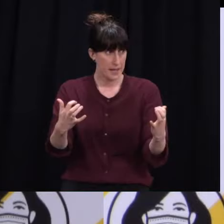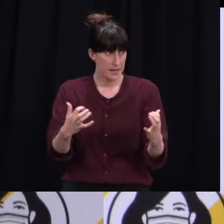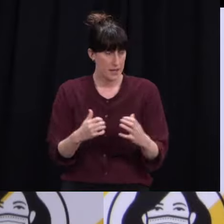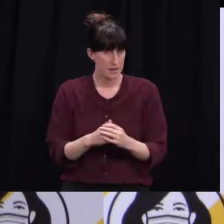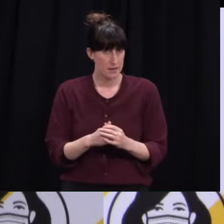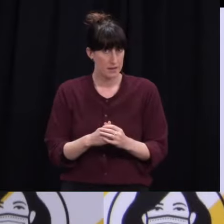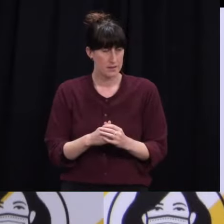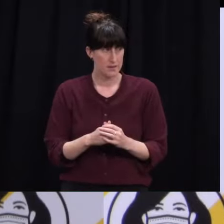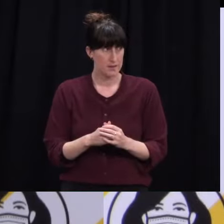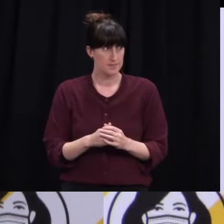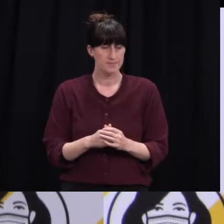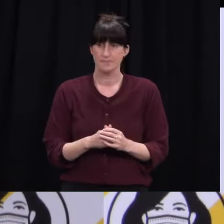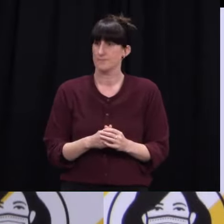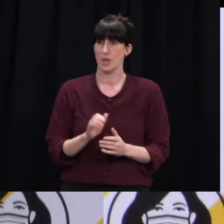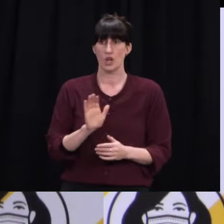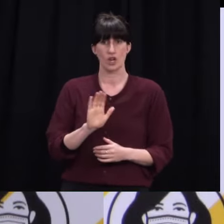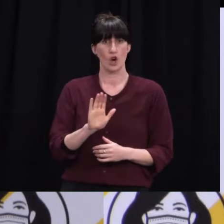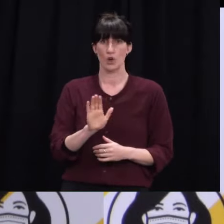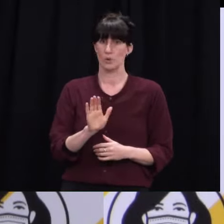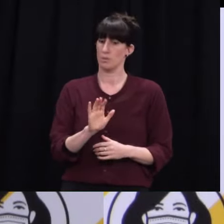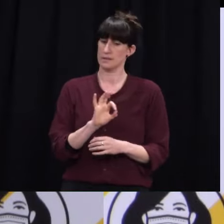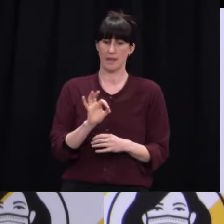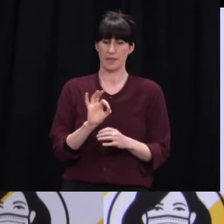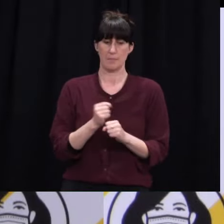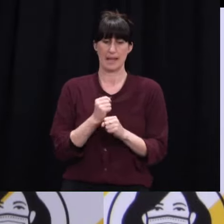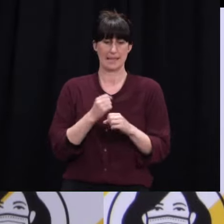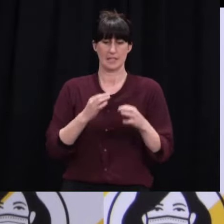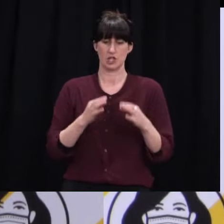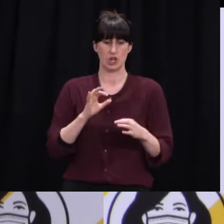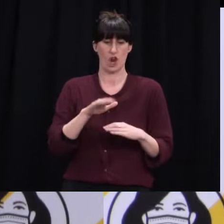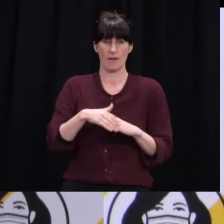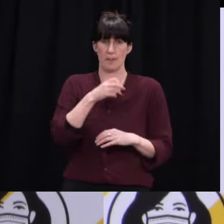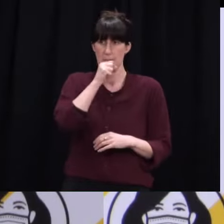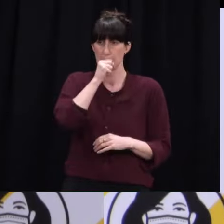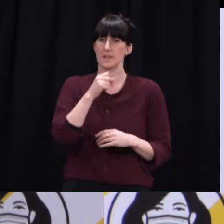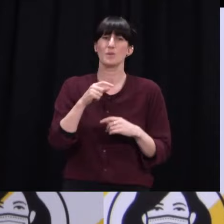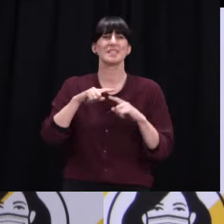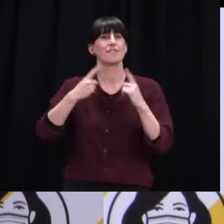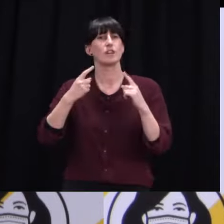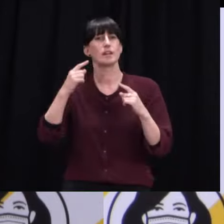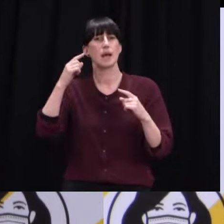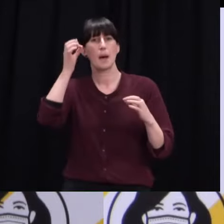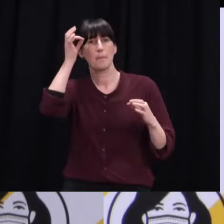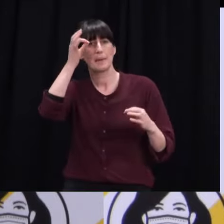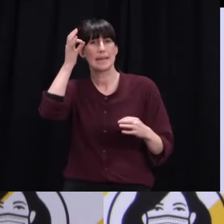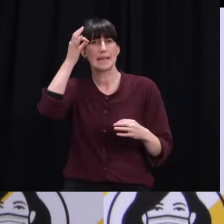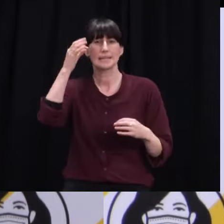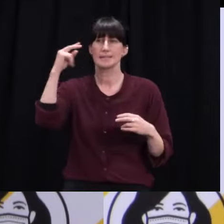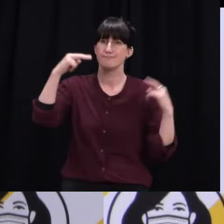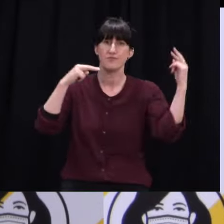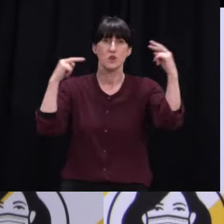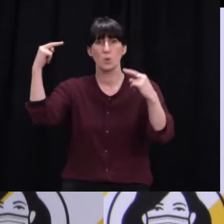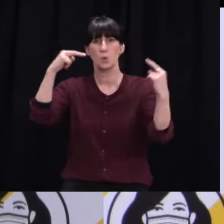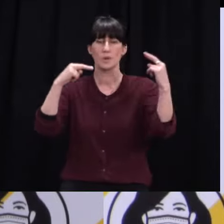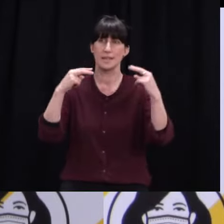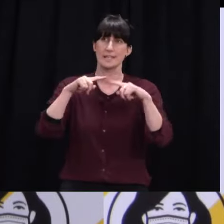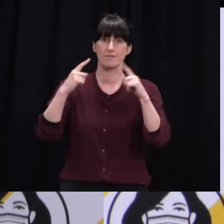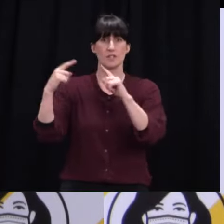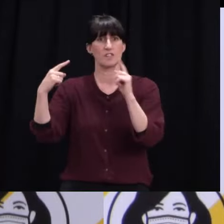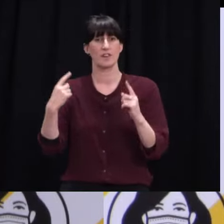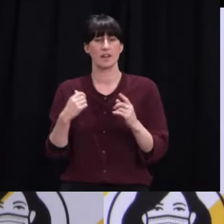public? No decision had been made. As I say, there was a range of views. We had been involved in those discussions, and